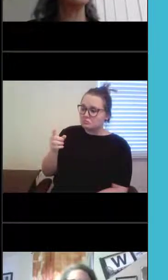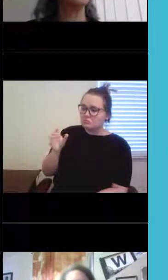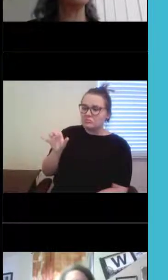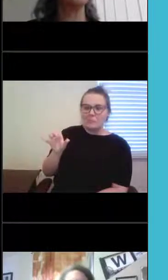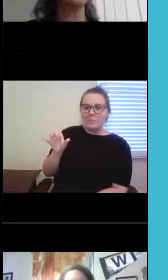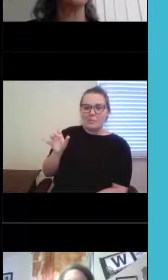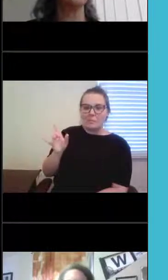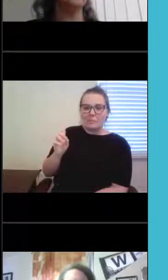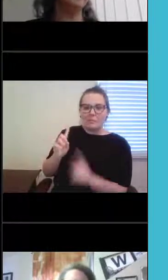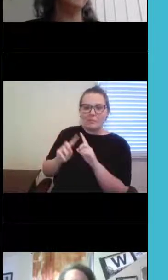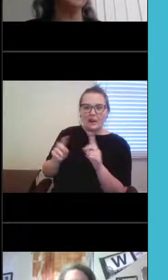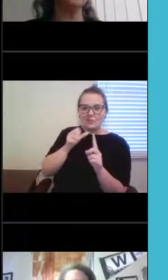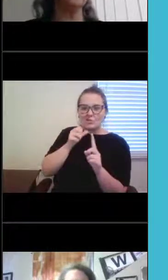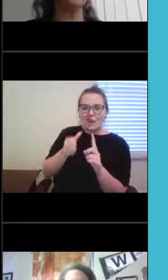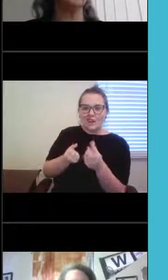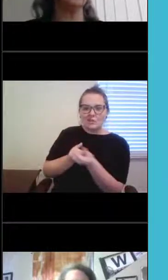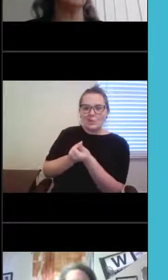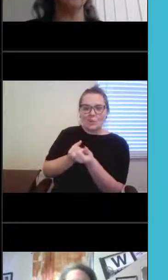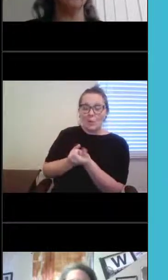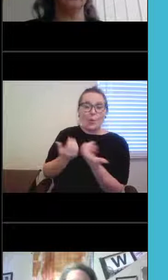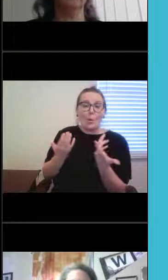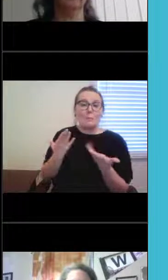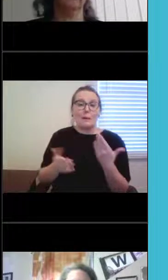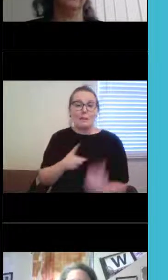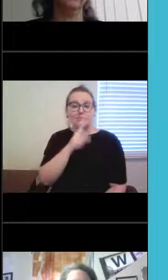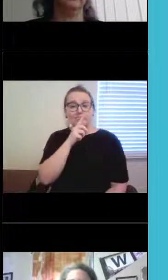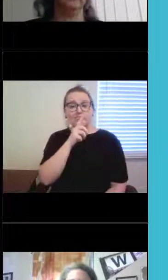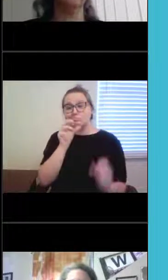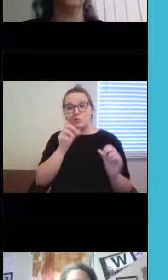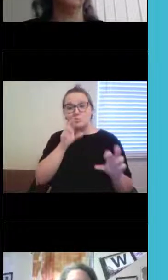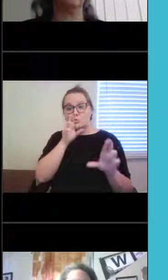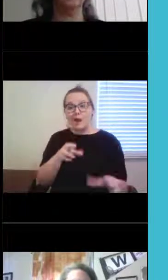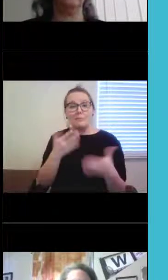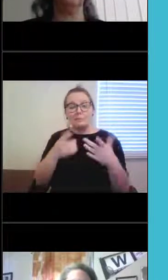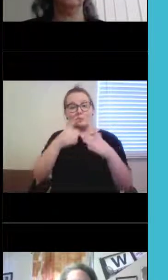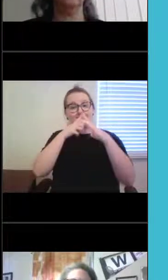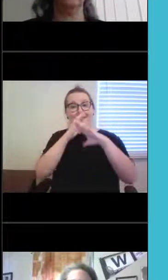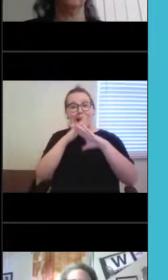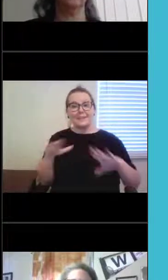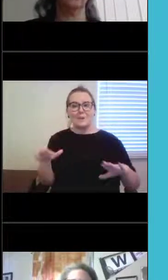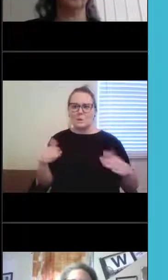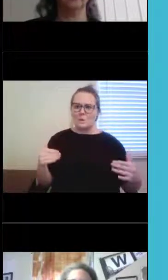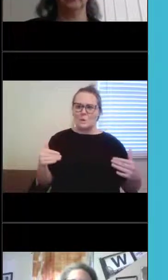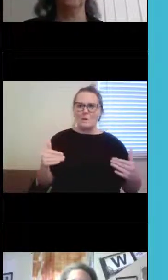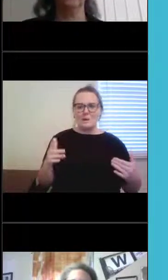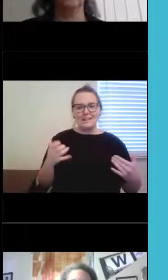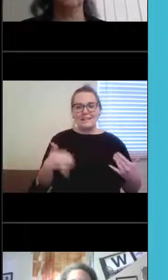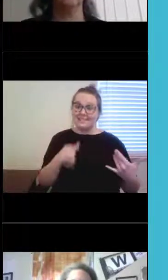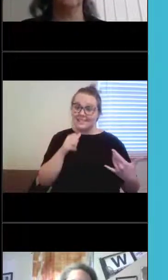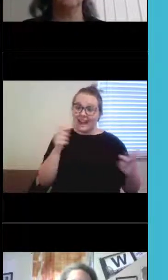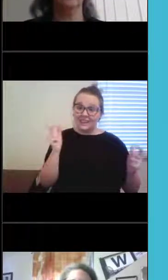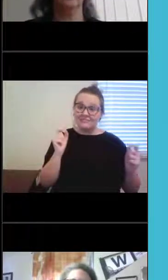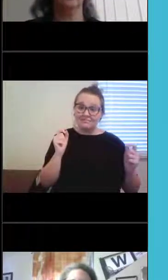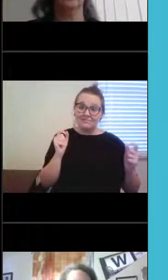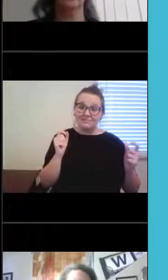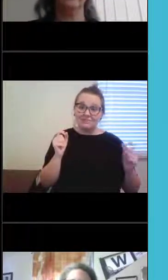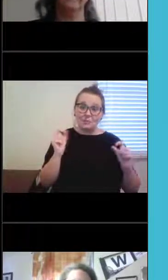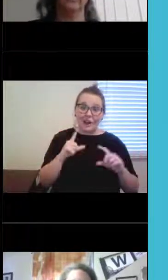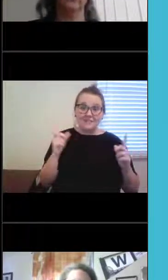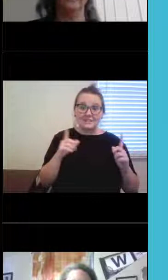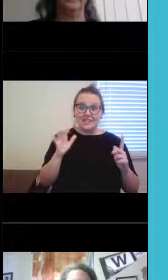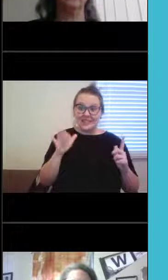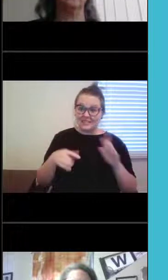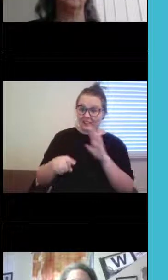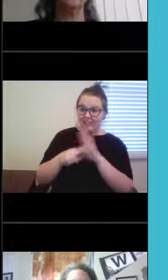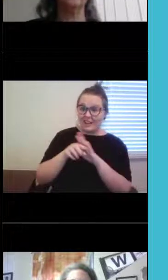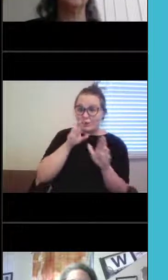don't respond supportively, or maybe they don't even respond at all. Like silence, in fact, can be not surprisingly viewed as a